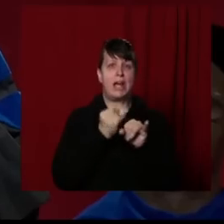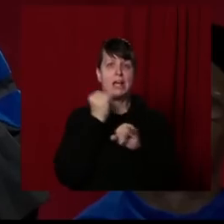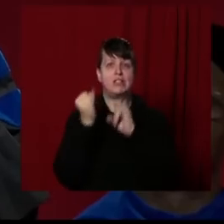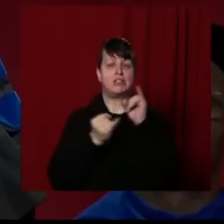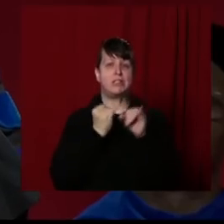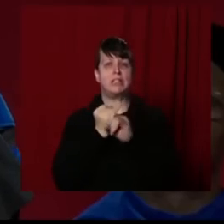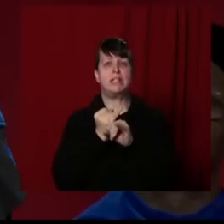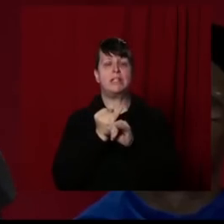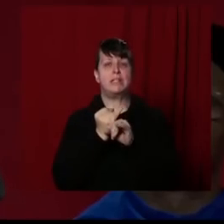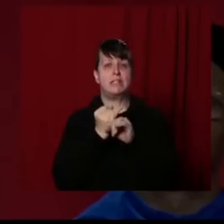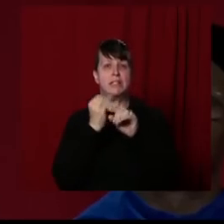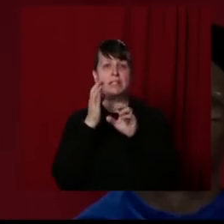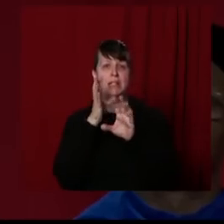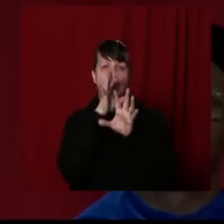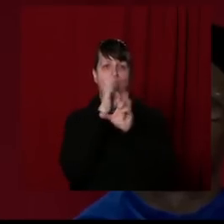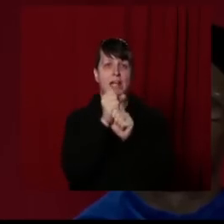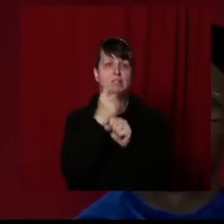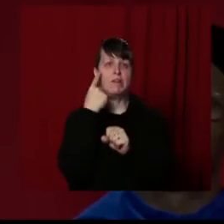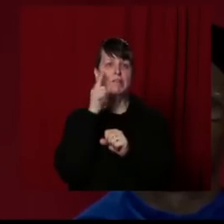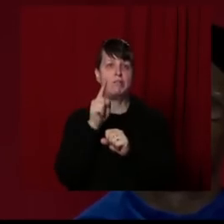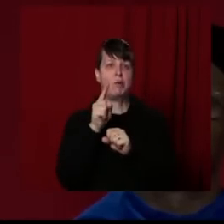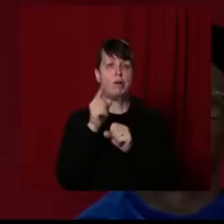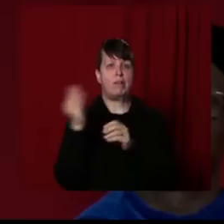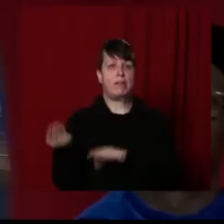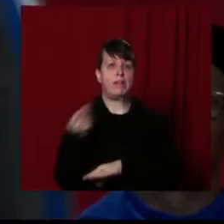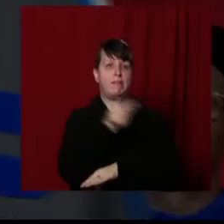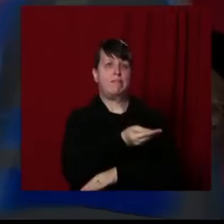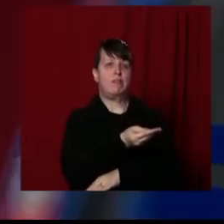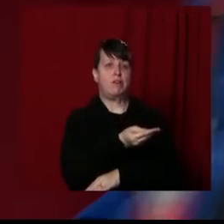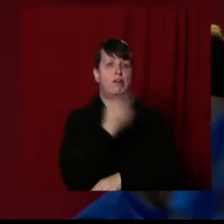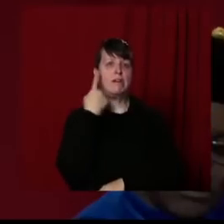faculty for the conferring of degrees.